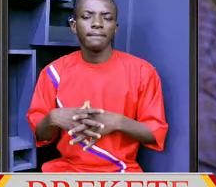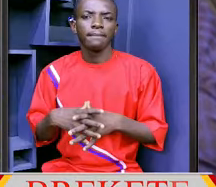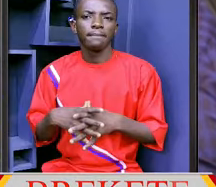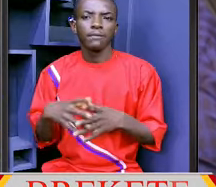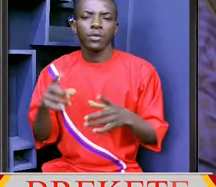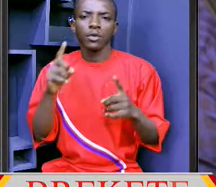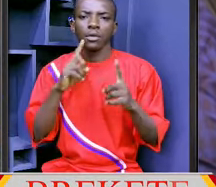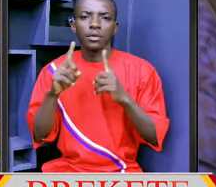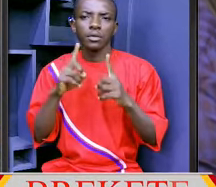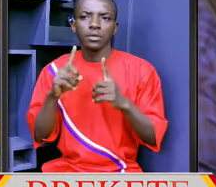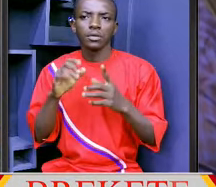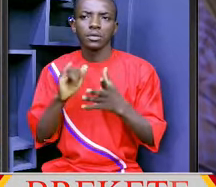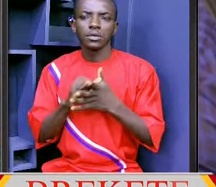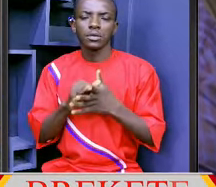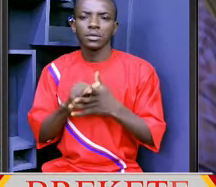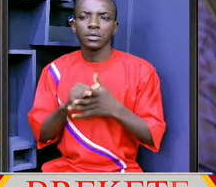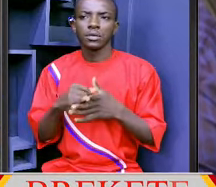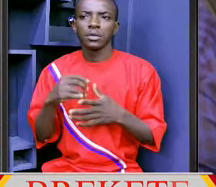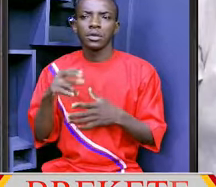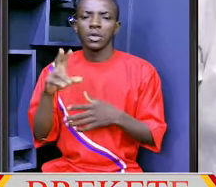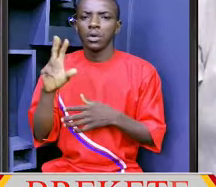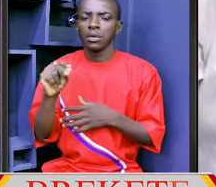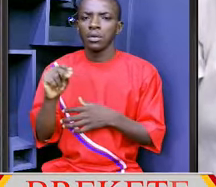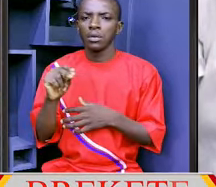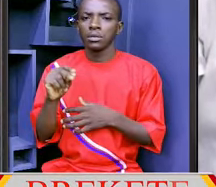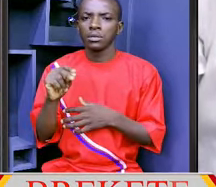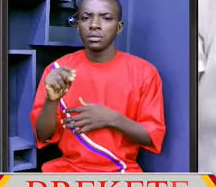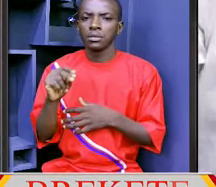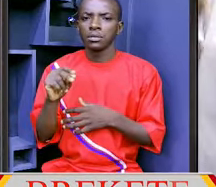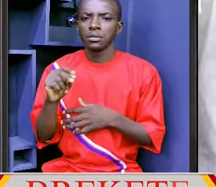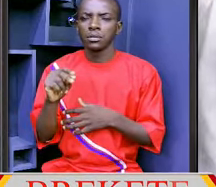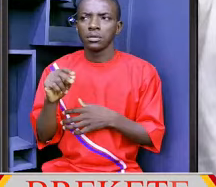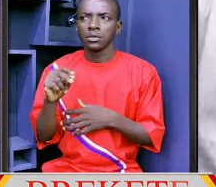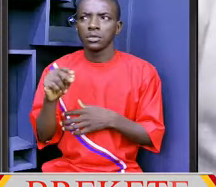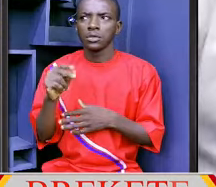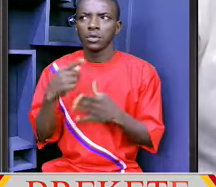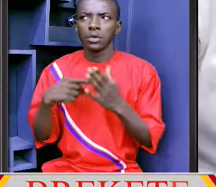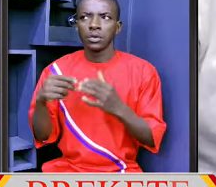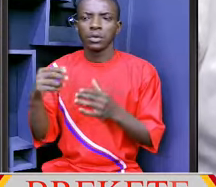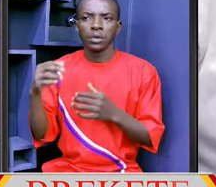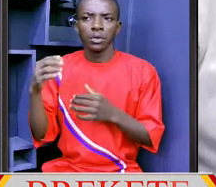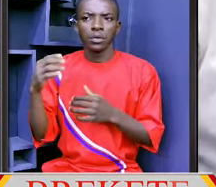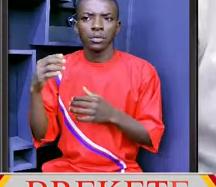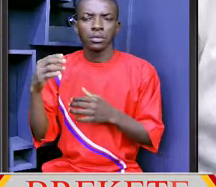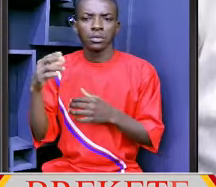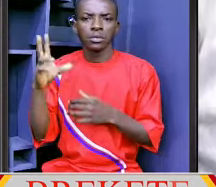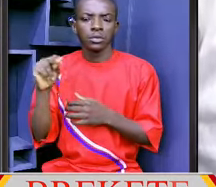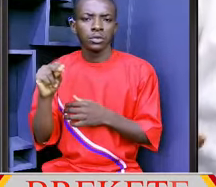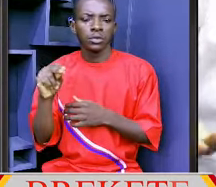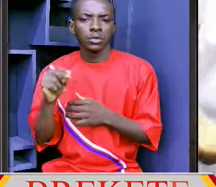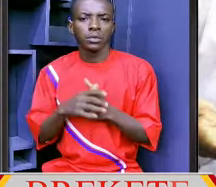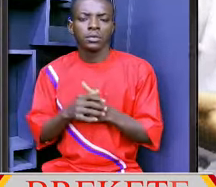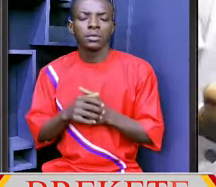When I talk, say, no. I know here, Una. No, sir. What are they here now, man, sir?